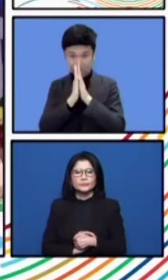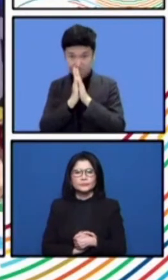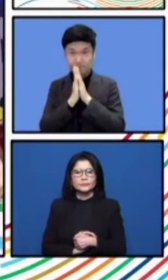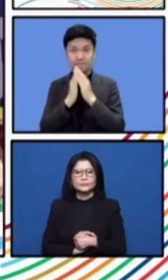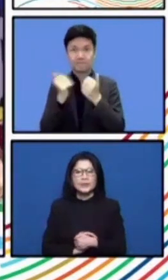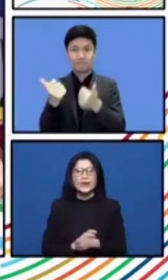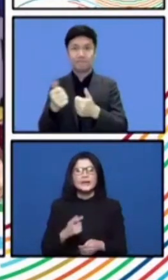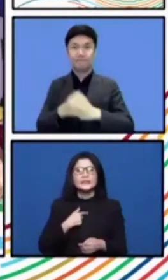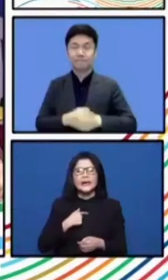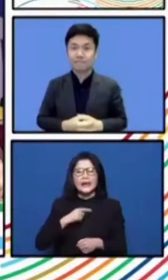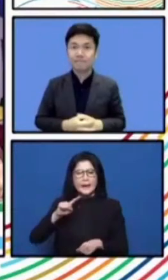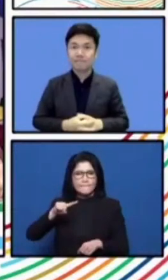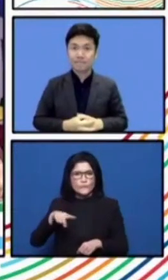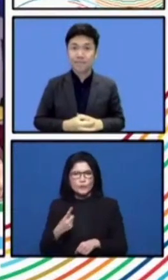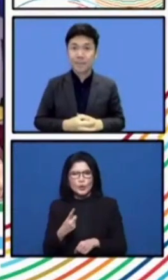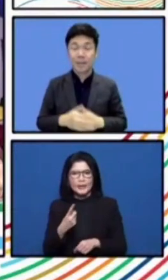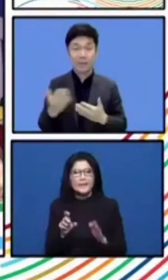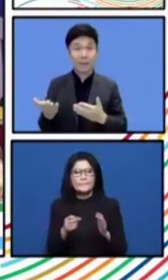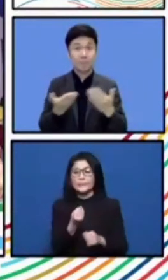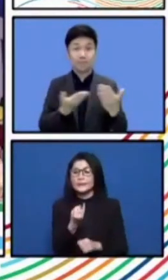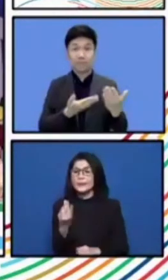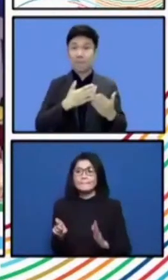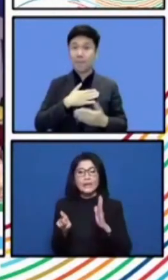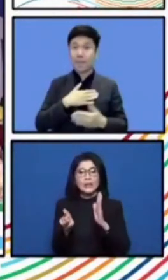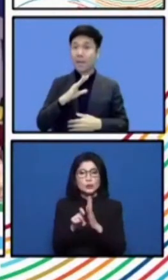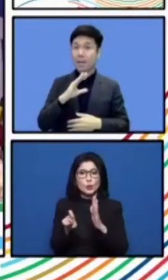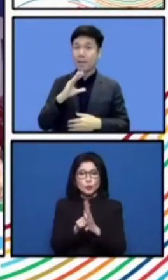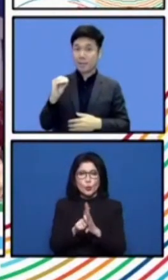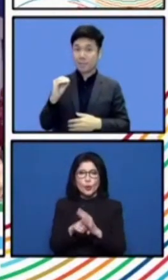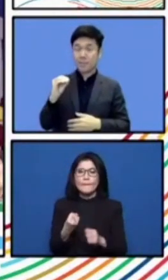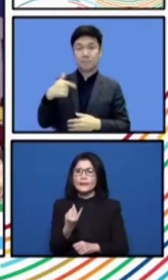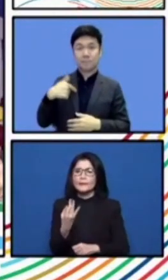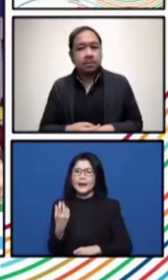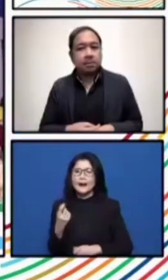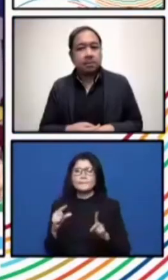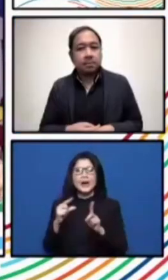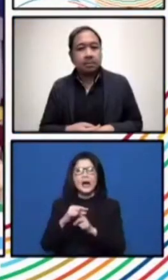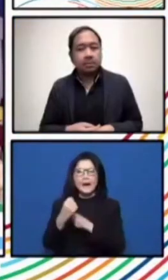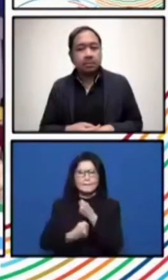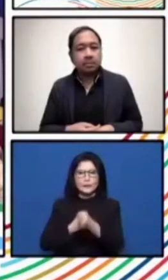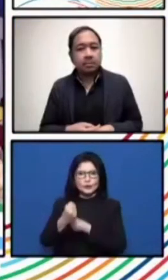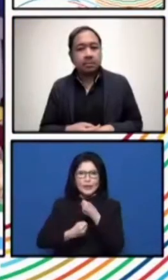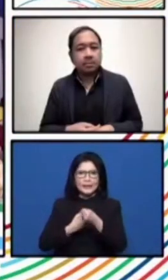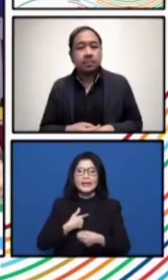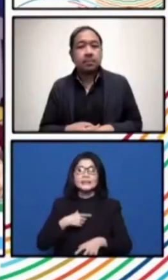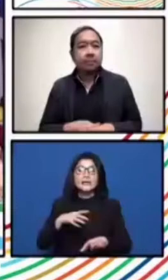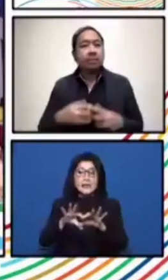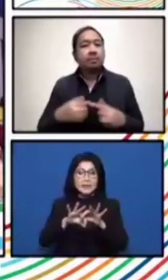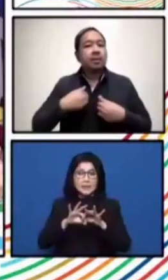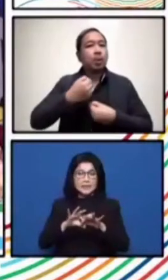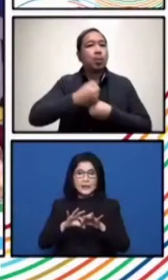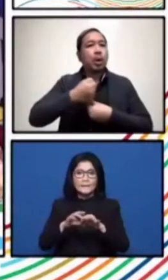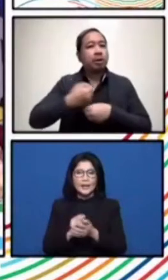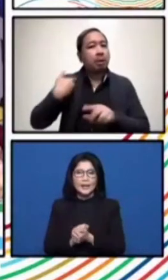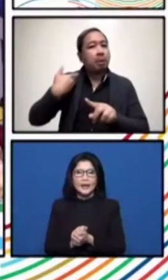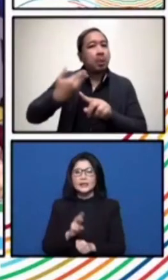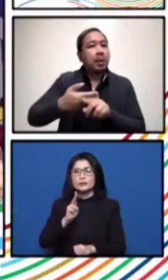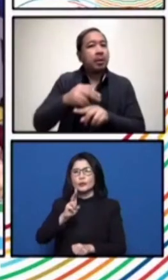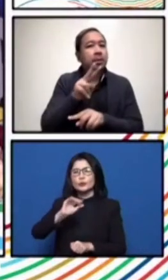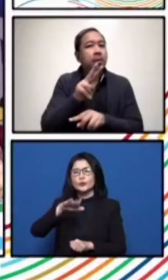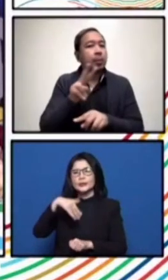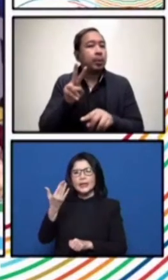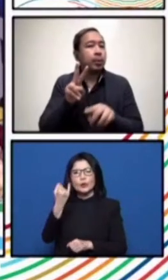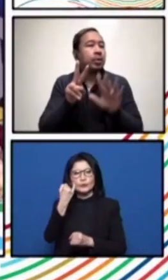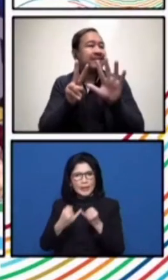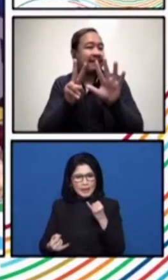examples from Wipro the company that I've worked for the last 27 years to start with I think this is something